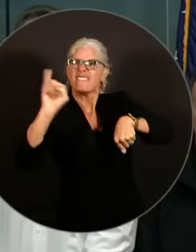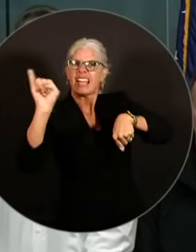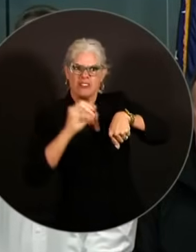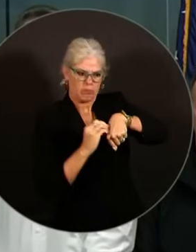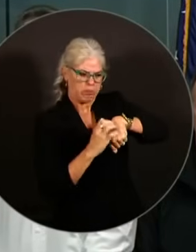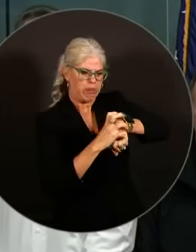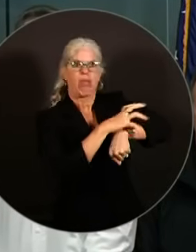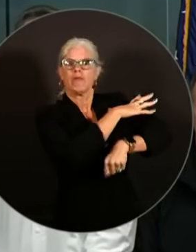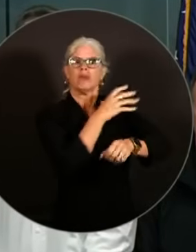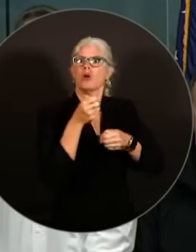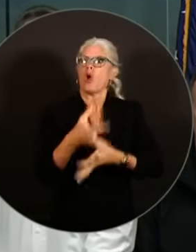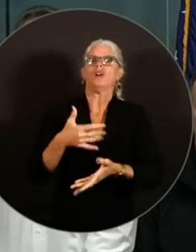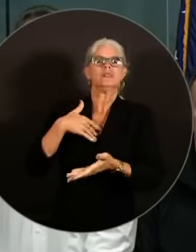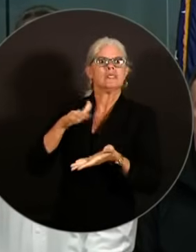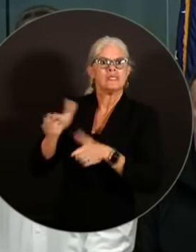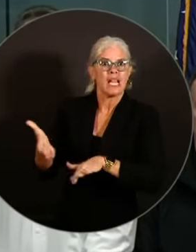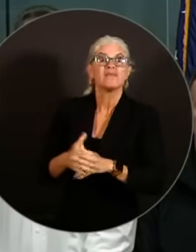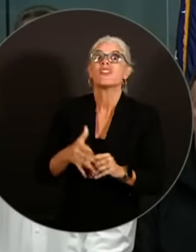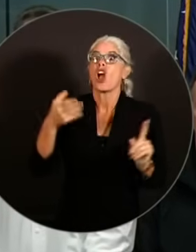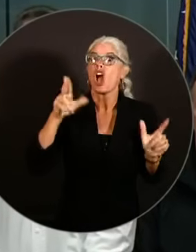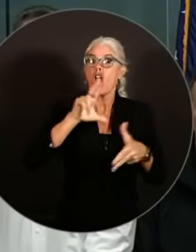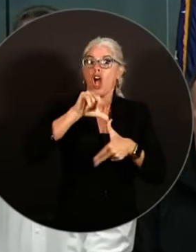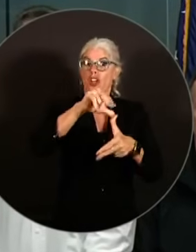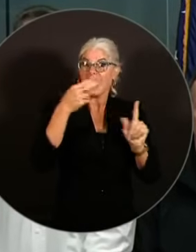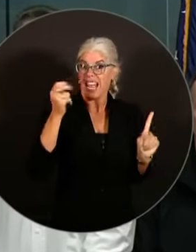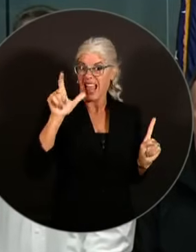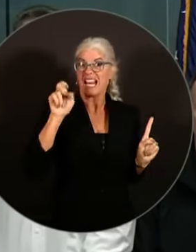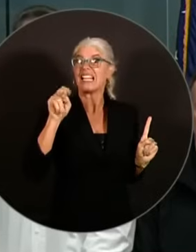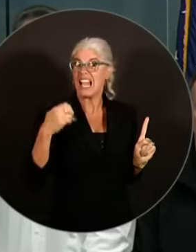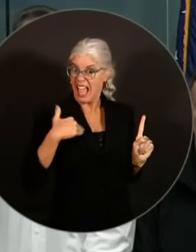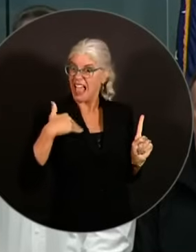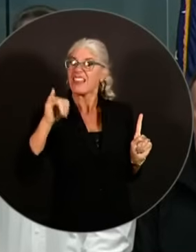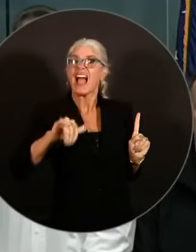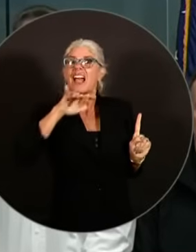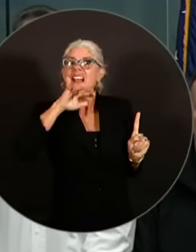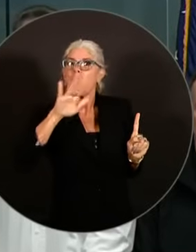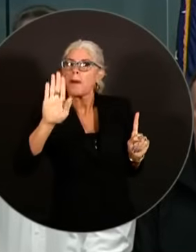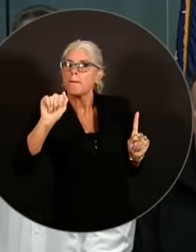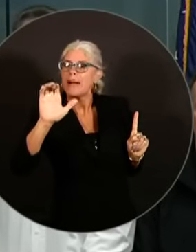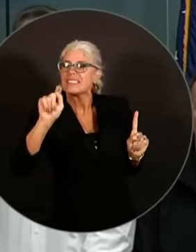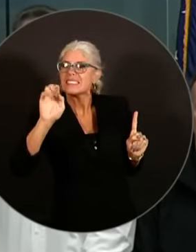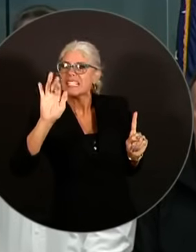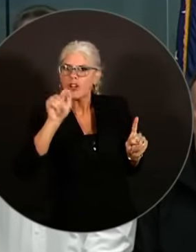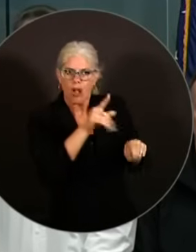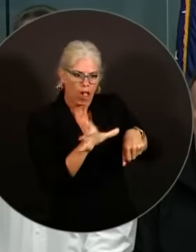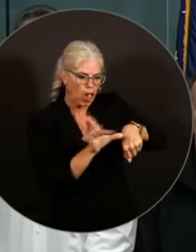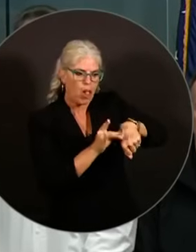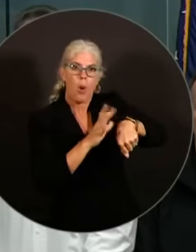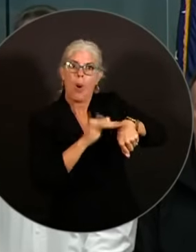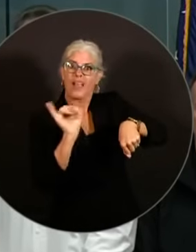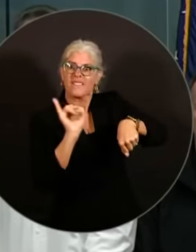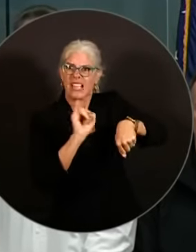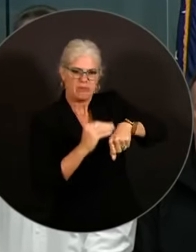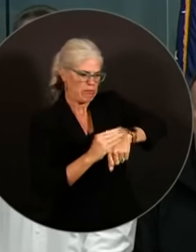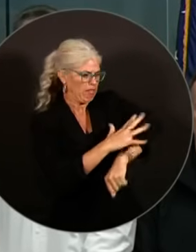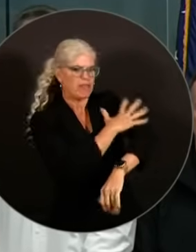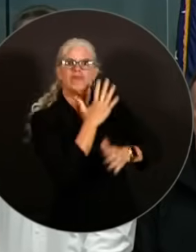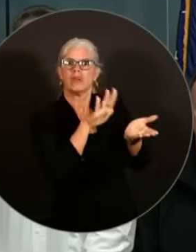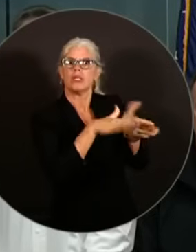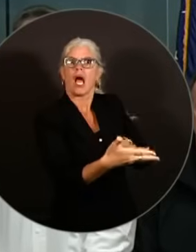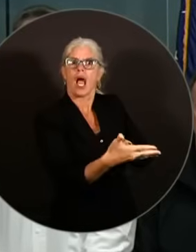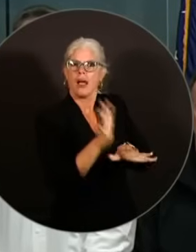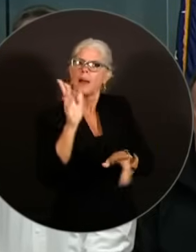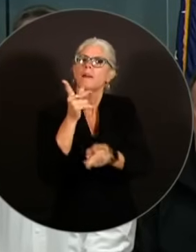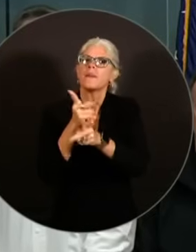following Hurricane Helene, so please avoid wading through standing water. Please use proper ladder